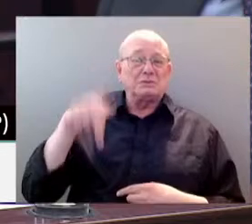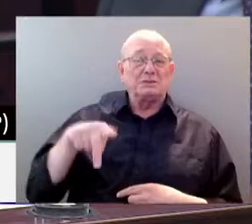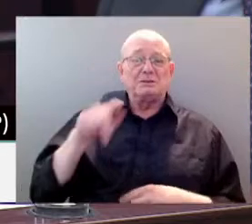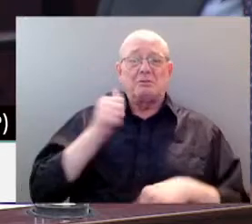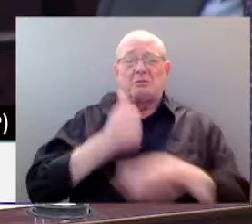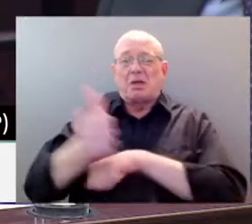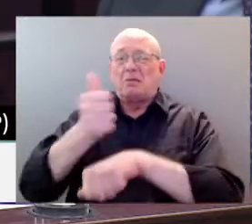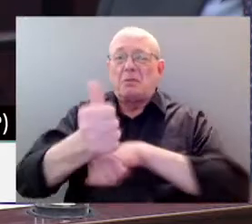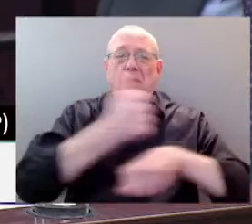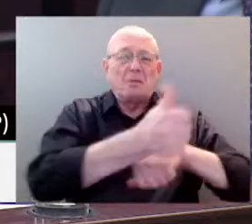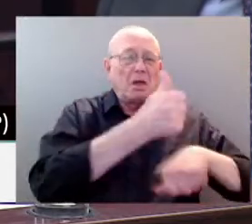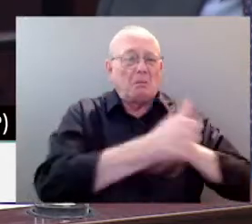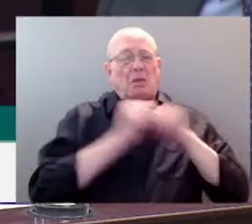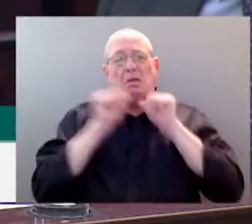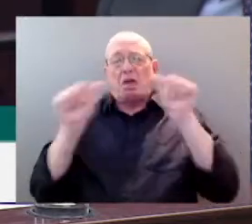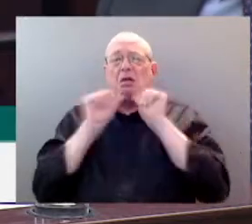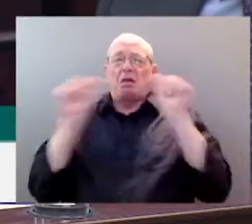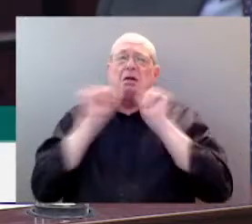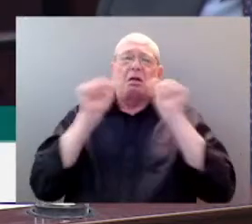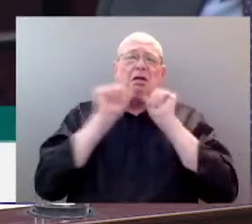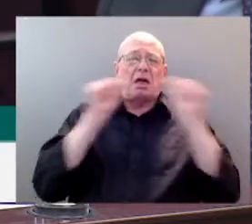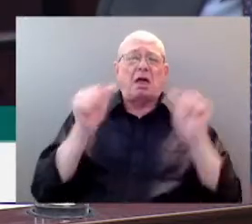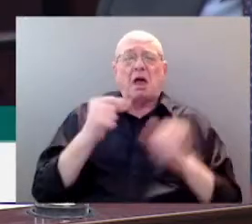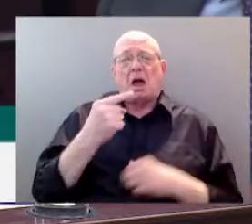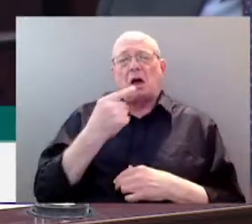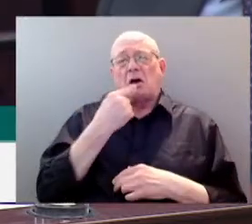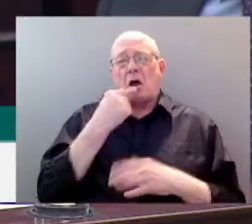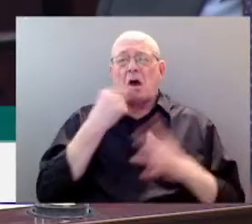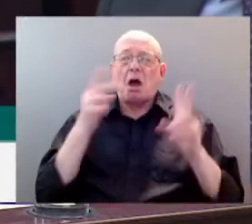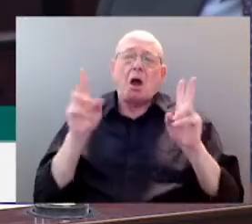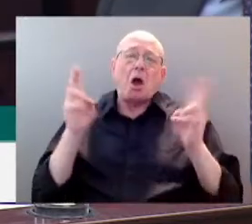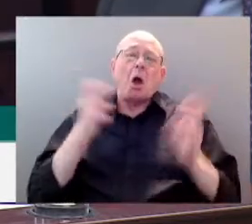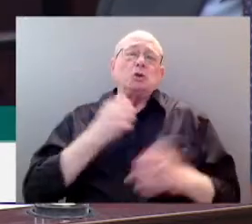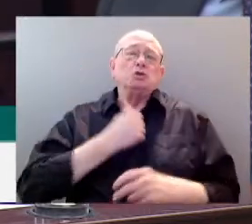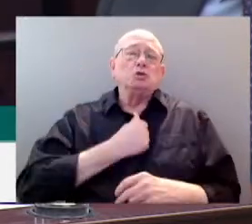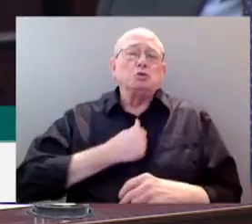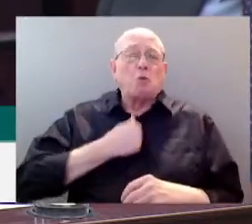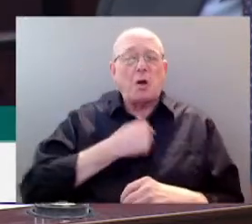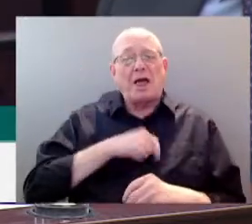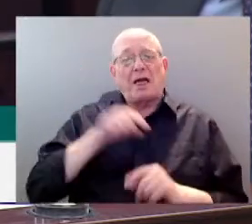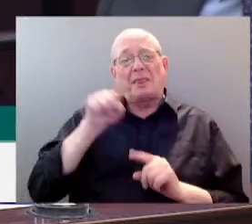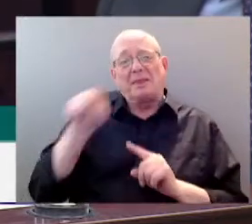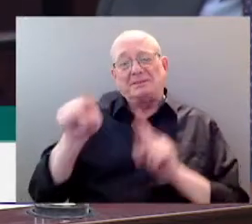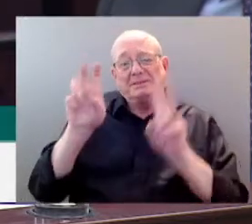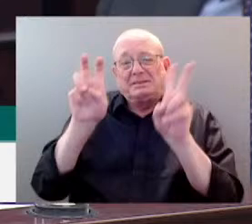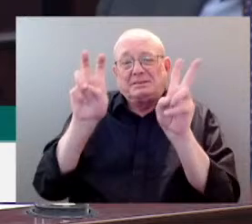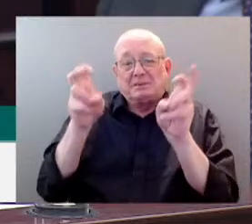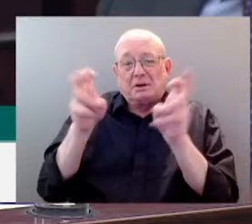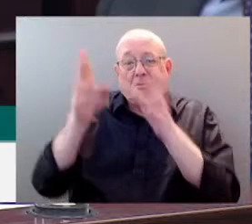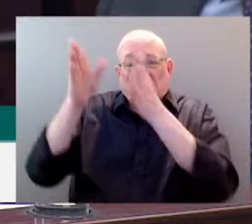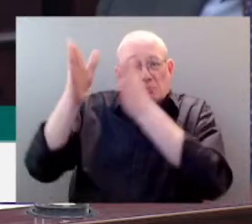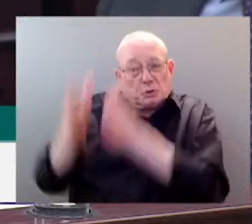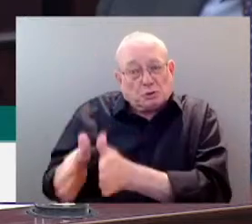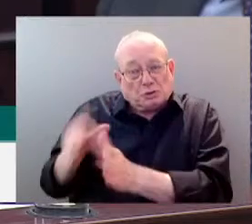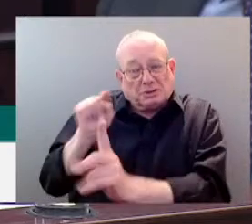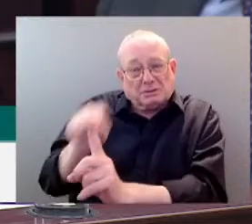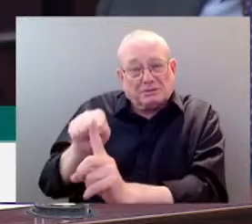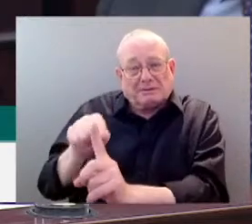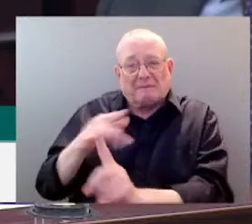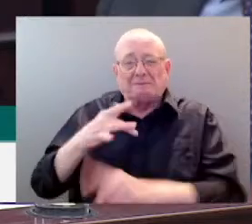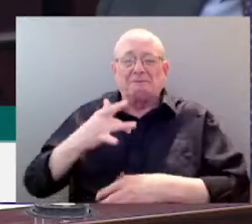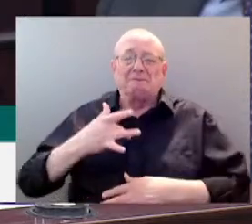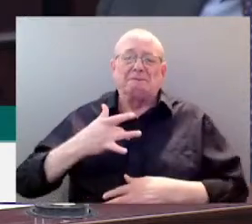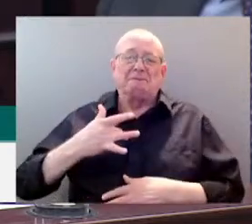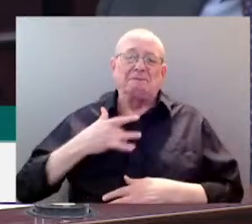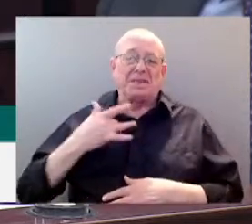she's sorry the quote individual quote feels that the service that he was going to get was misrepresented to him end quote to